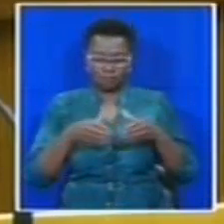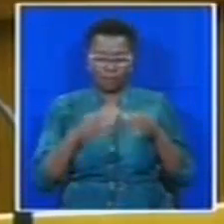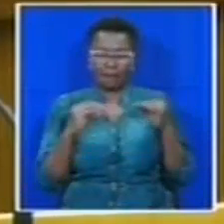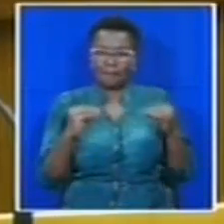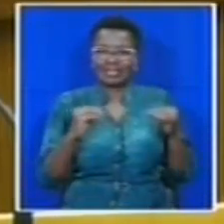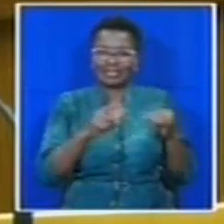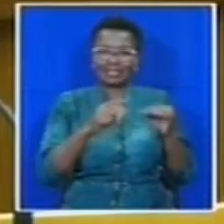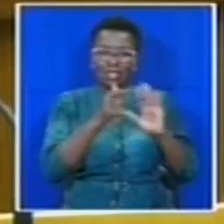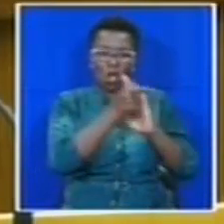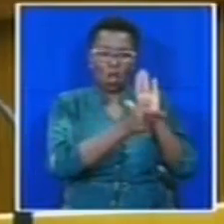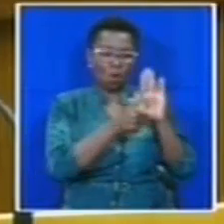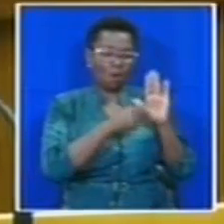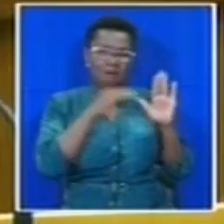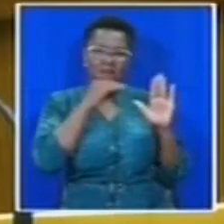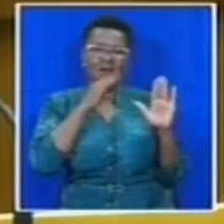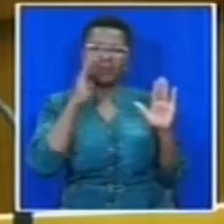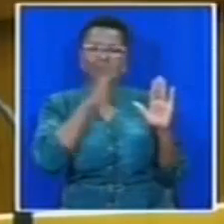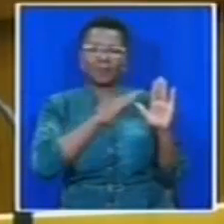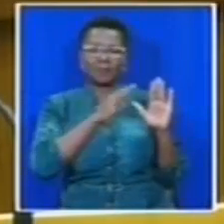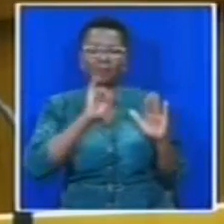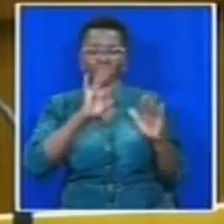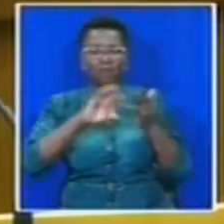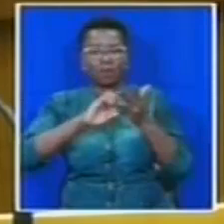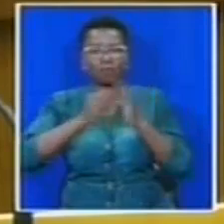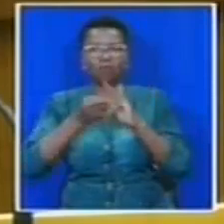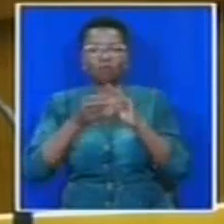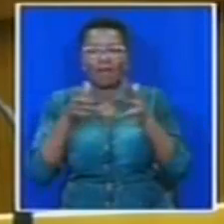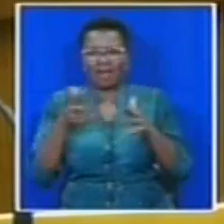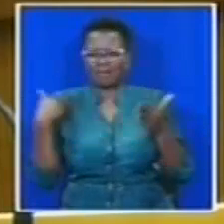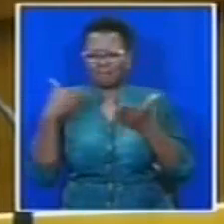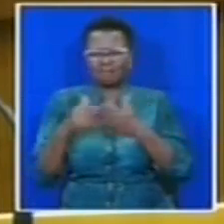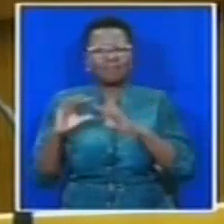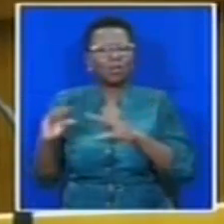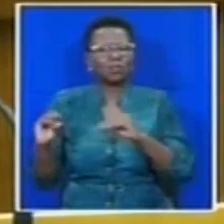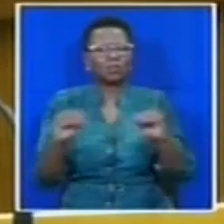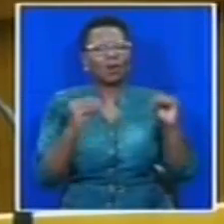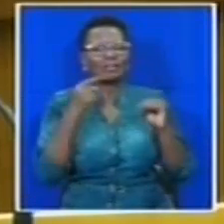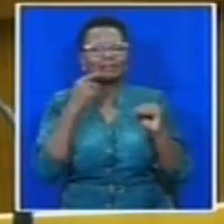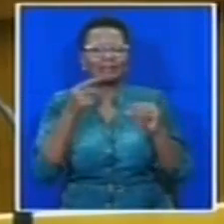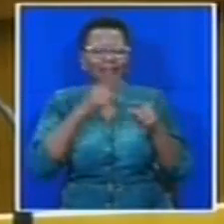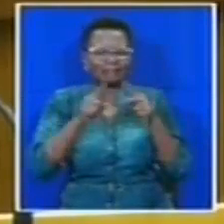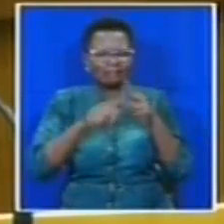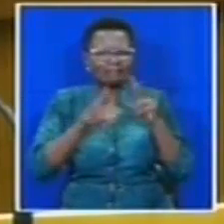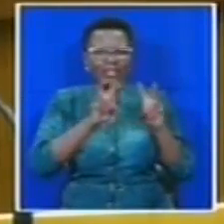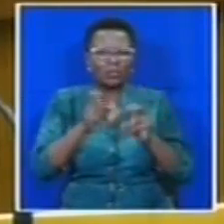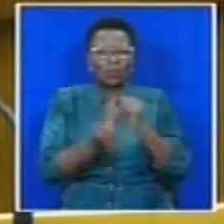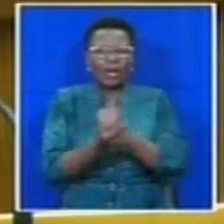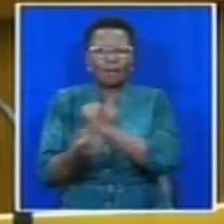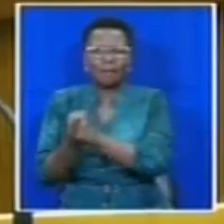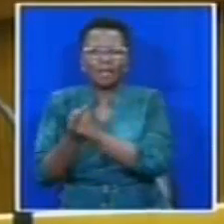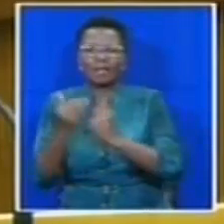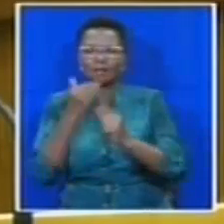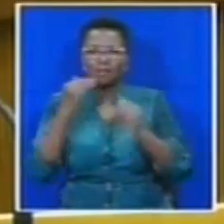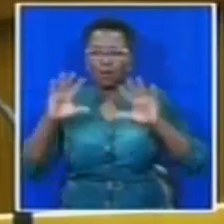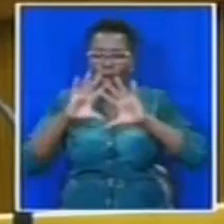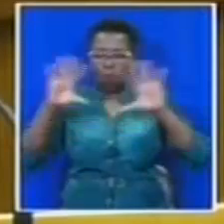enough. If we are to nurture the green shoots that many of us talk about in our economy, then our holistic package of measures